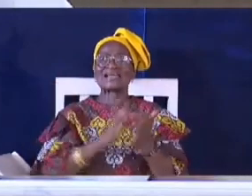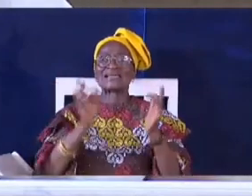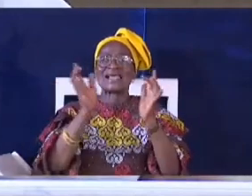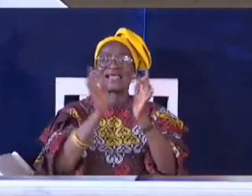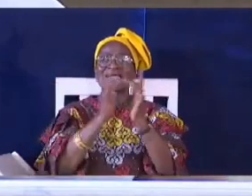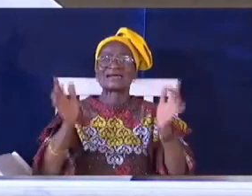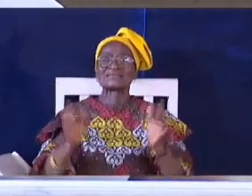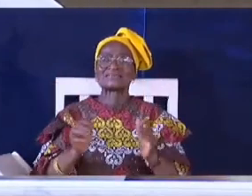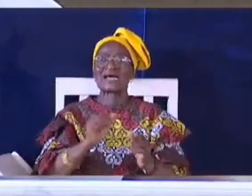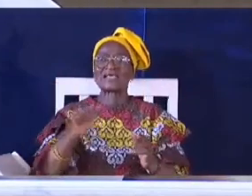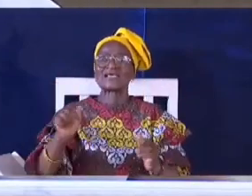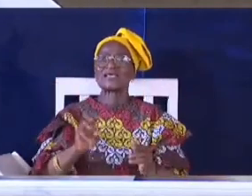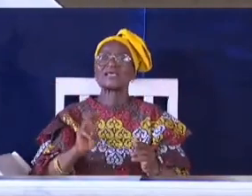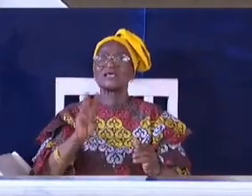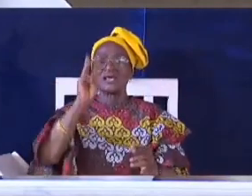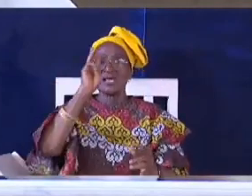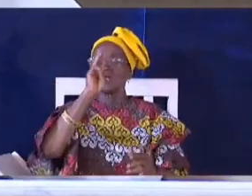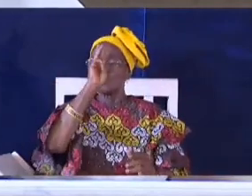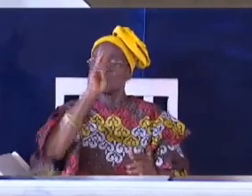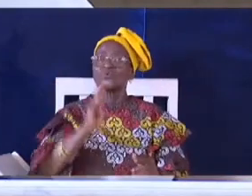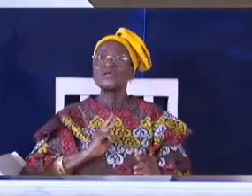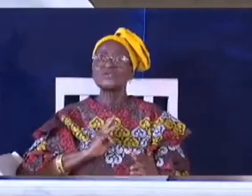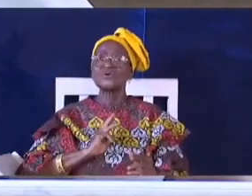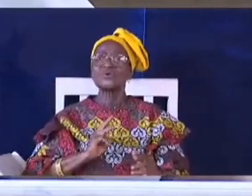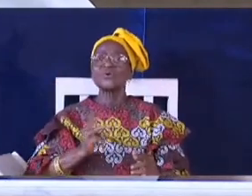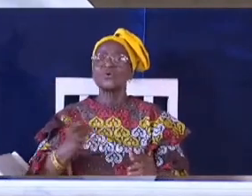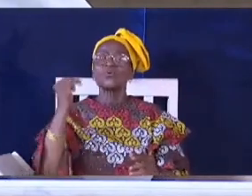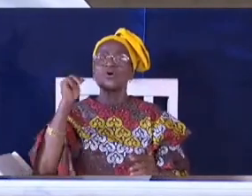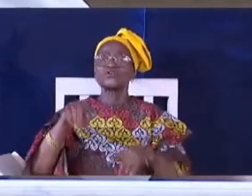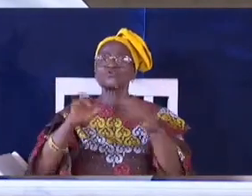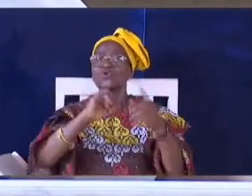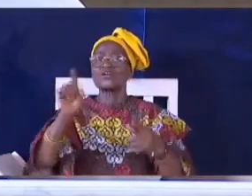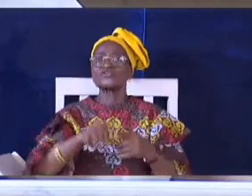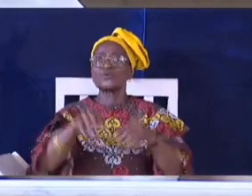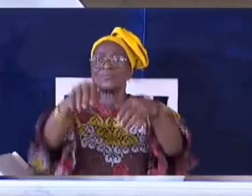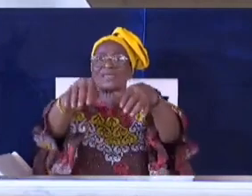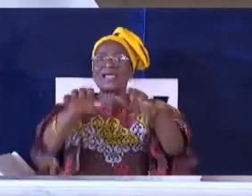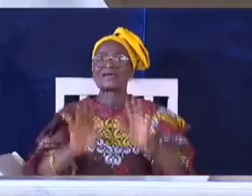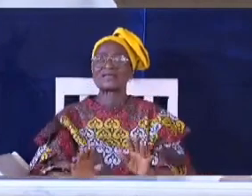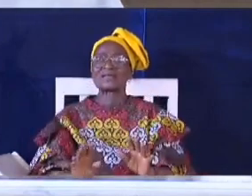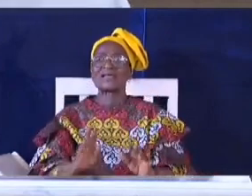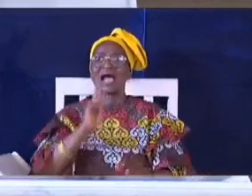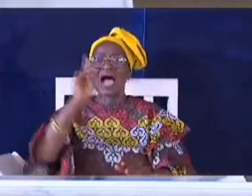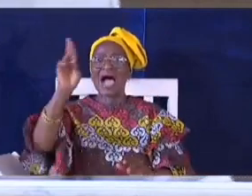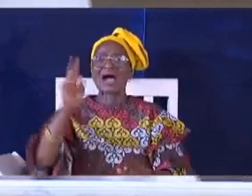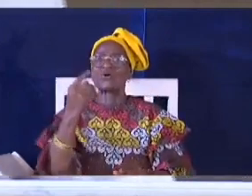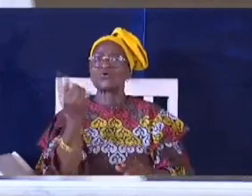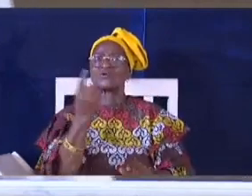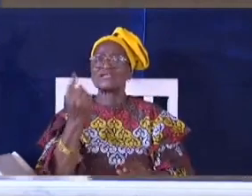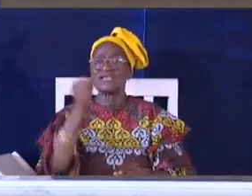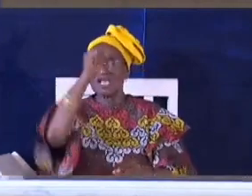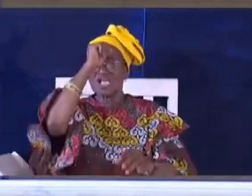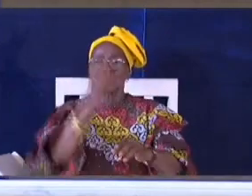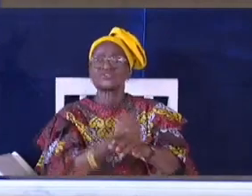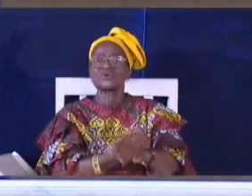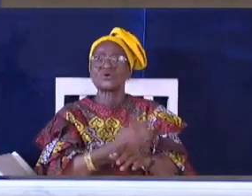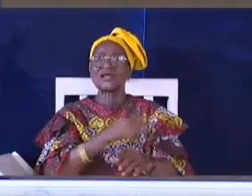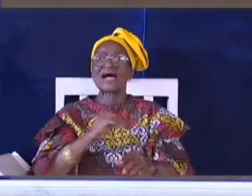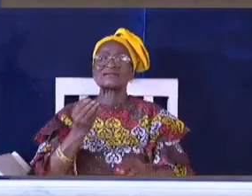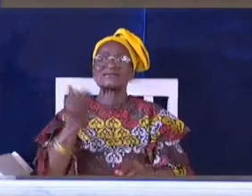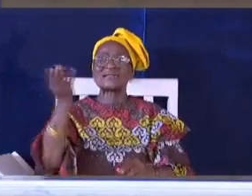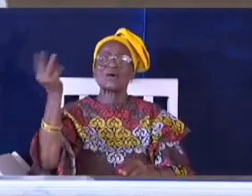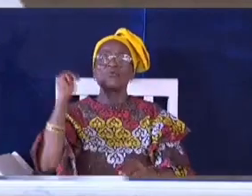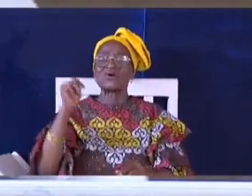a widow was going to bury her only son, and there was a crowd with